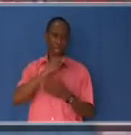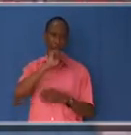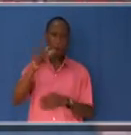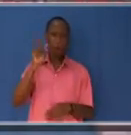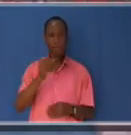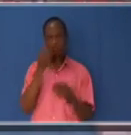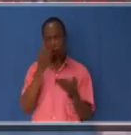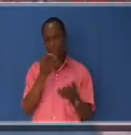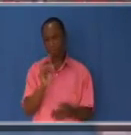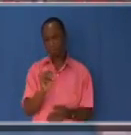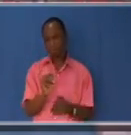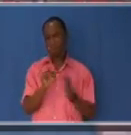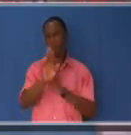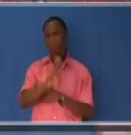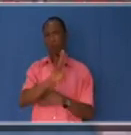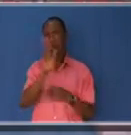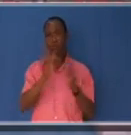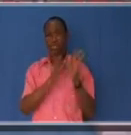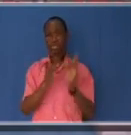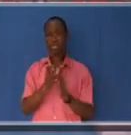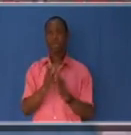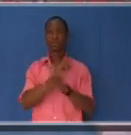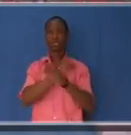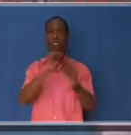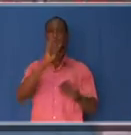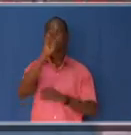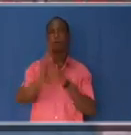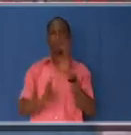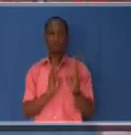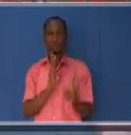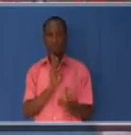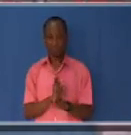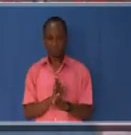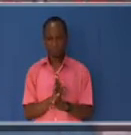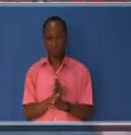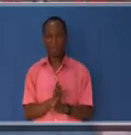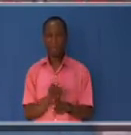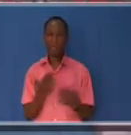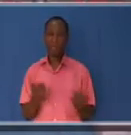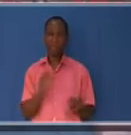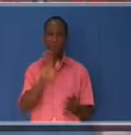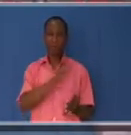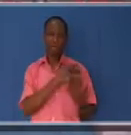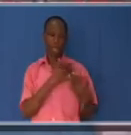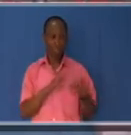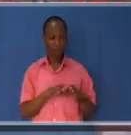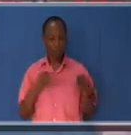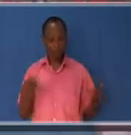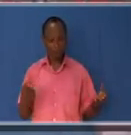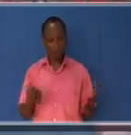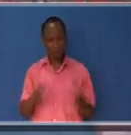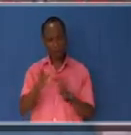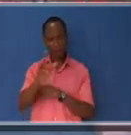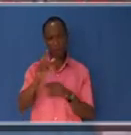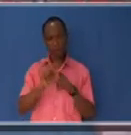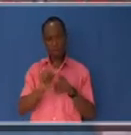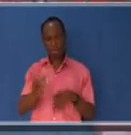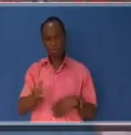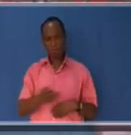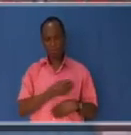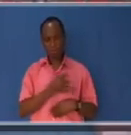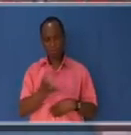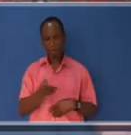church of Christ for ye no wo kan enyi asem bi a ye ayakotena baabi ni adwe no ho se omume enko kan se enkyere wo lewo eye